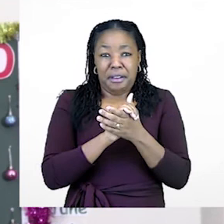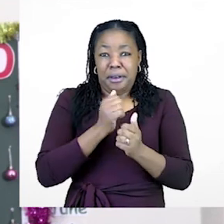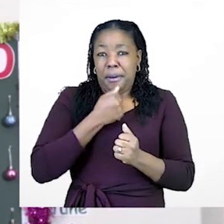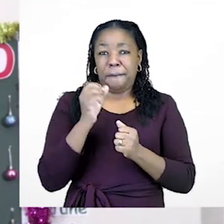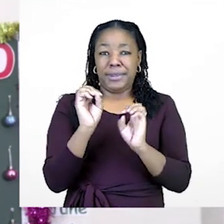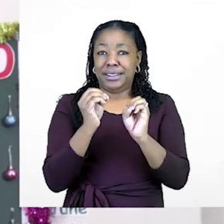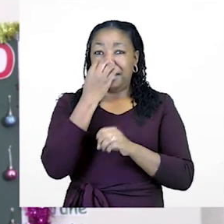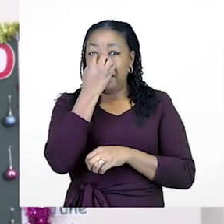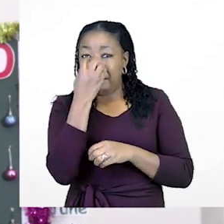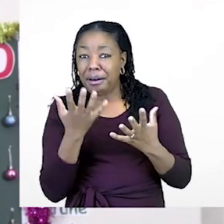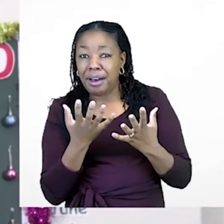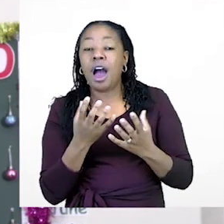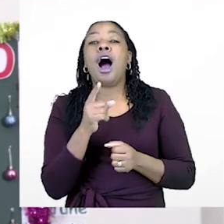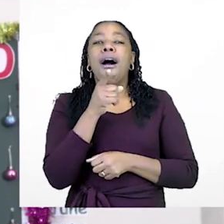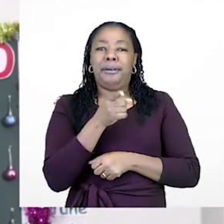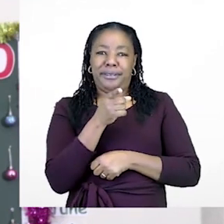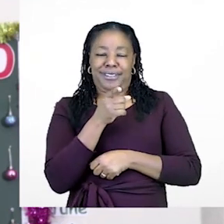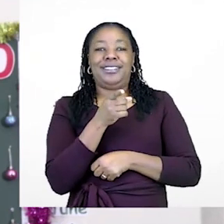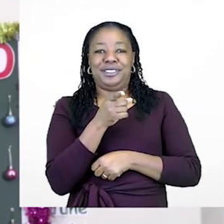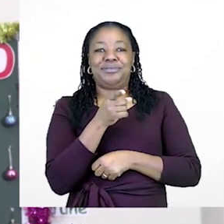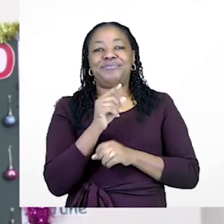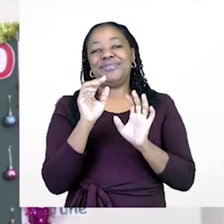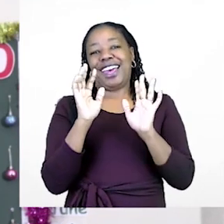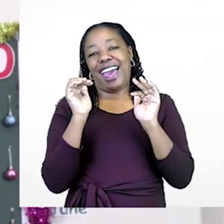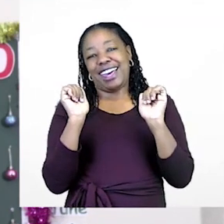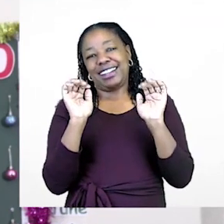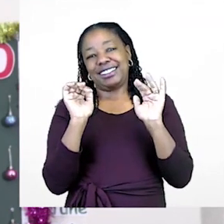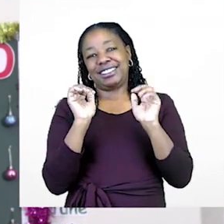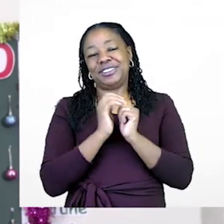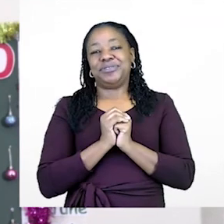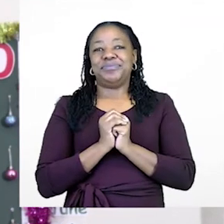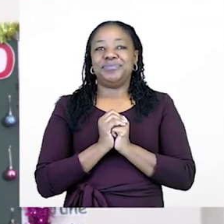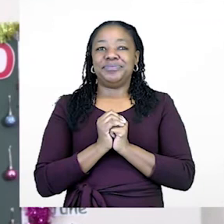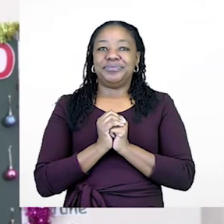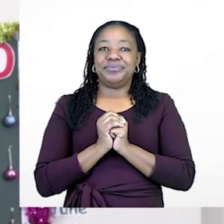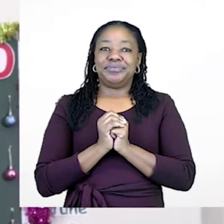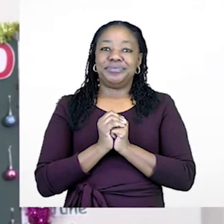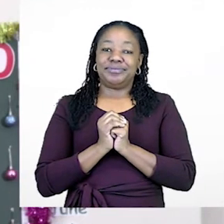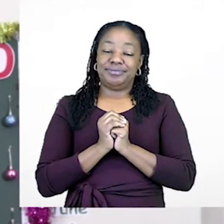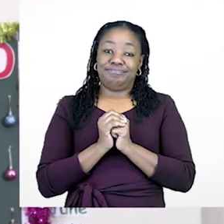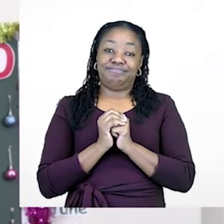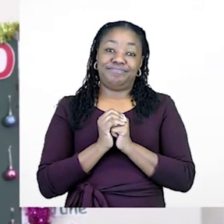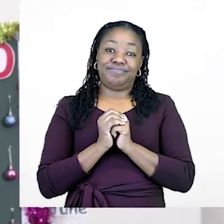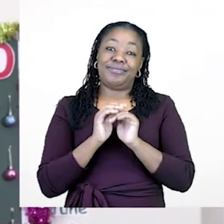seen her? Oh, there she is. Hello, Zoe. So, from